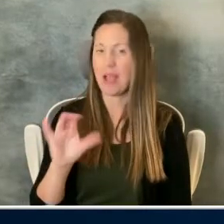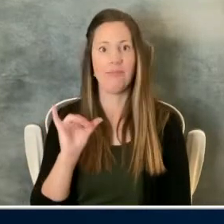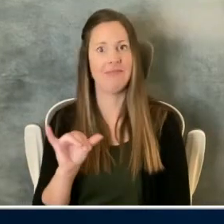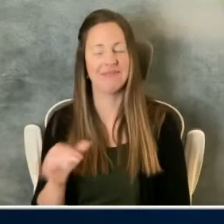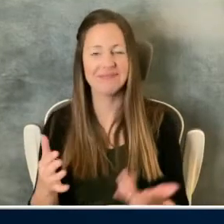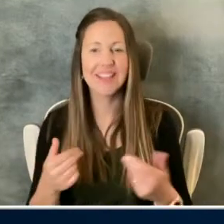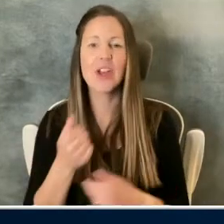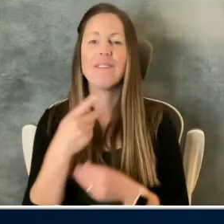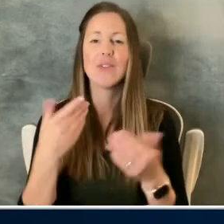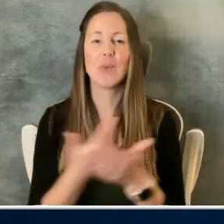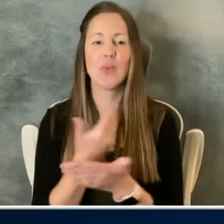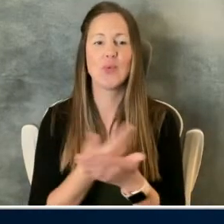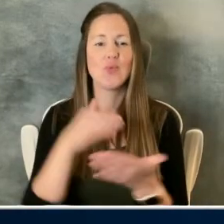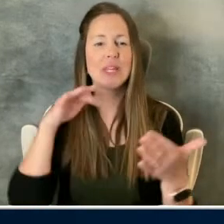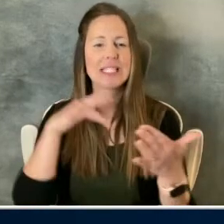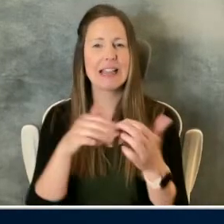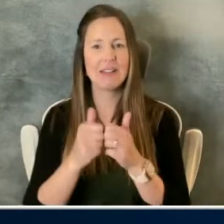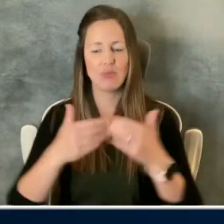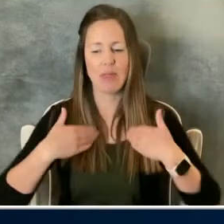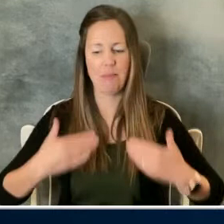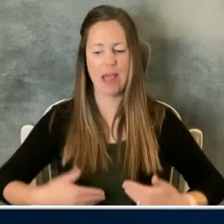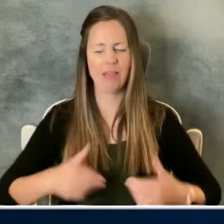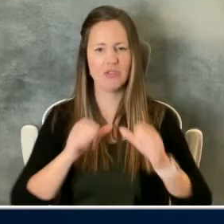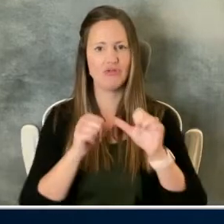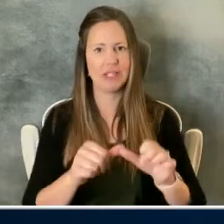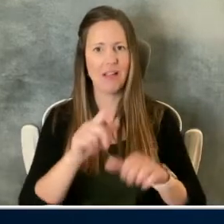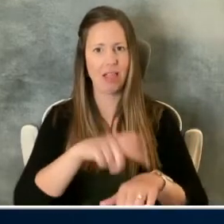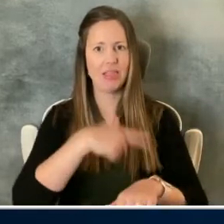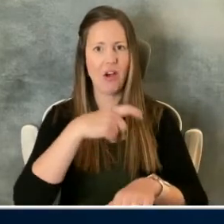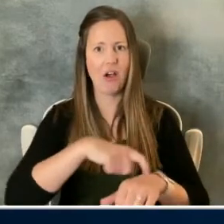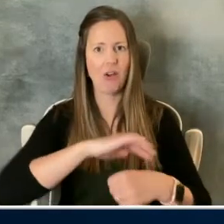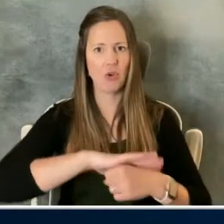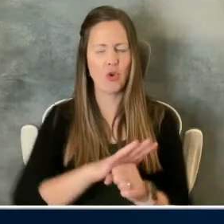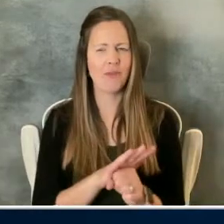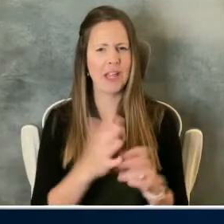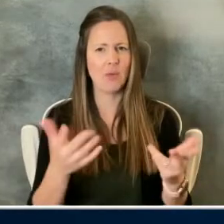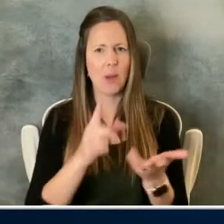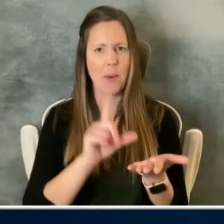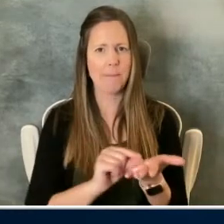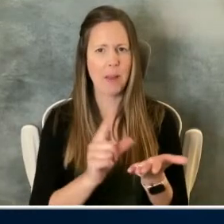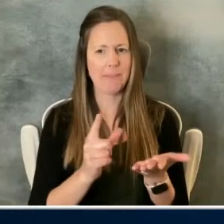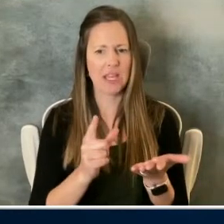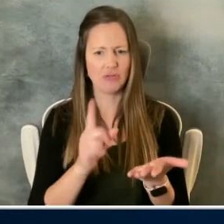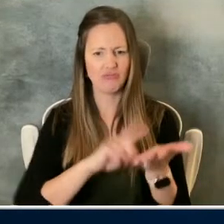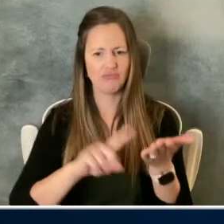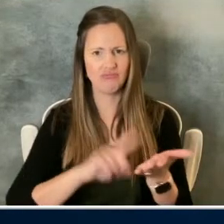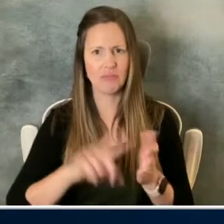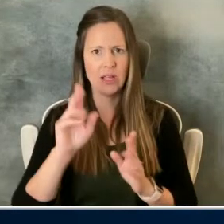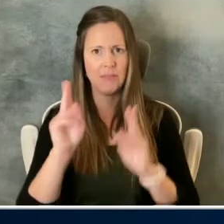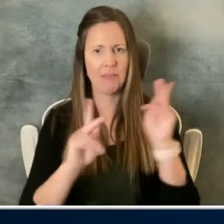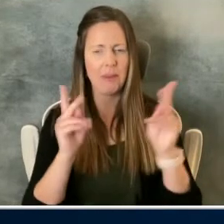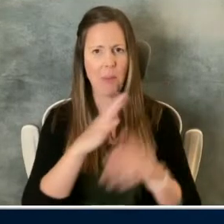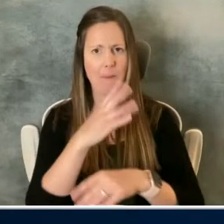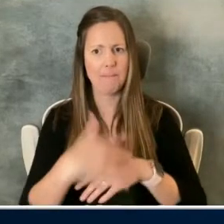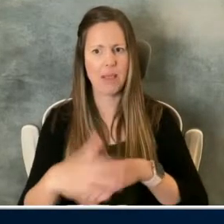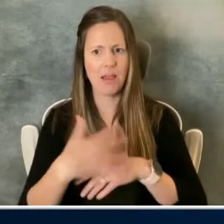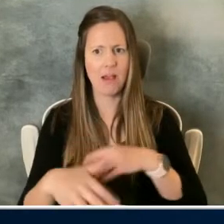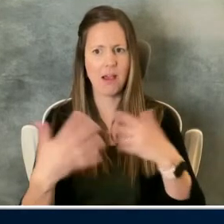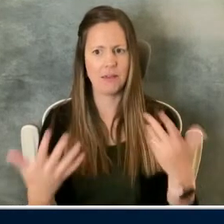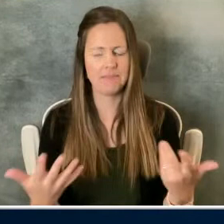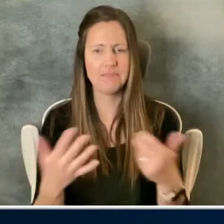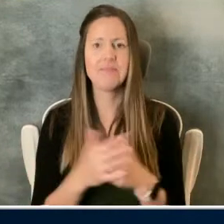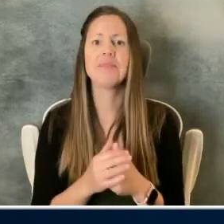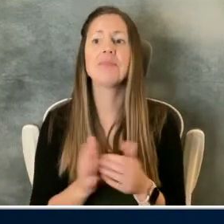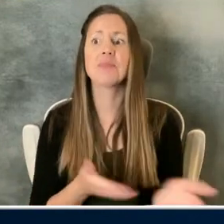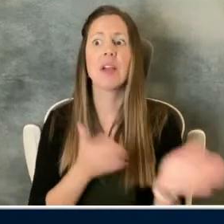biology behind long COVID. One was published in the journal Nature looking at the patient's blood. Yeah. And another was published